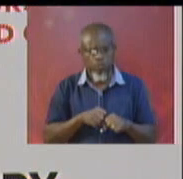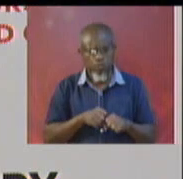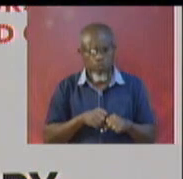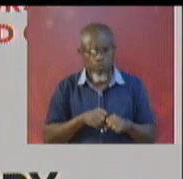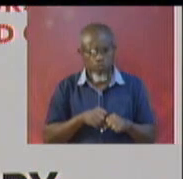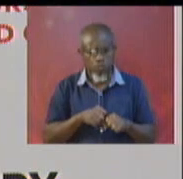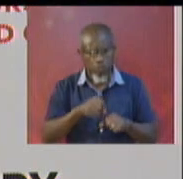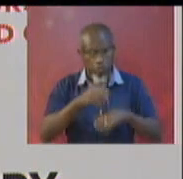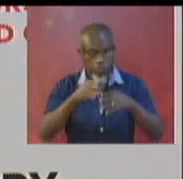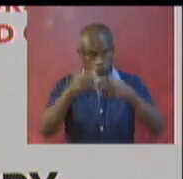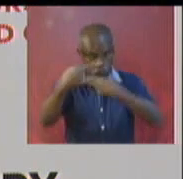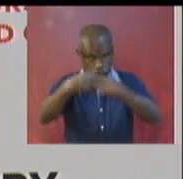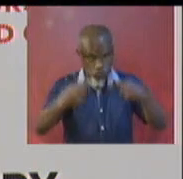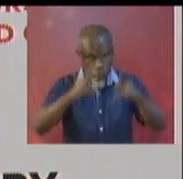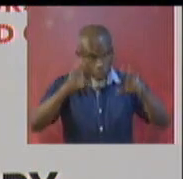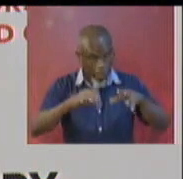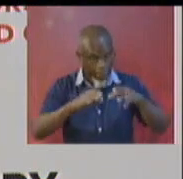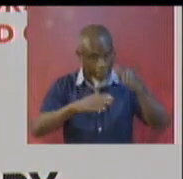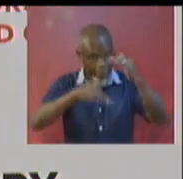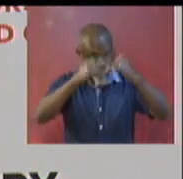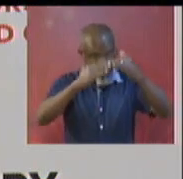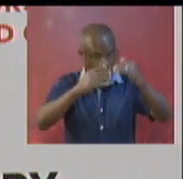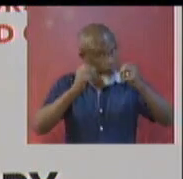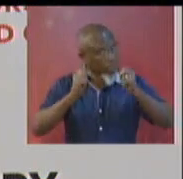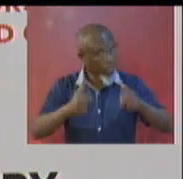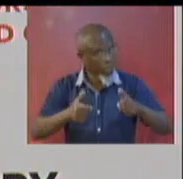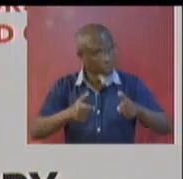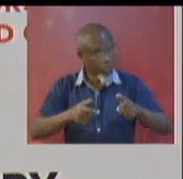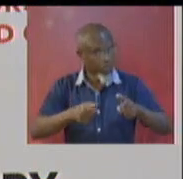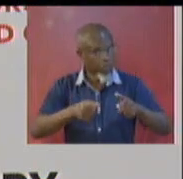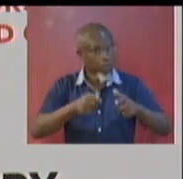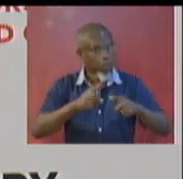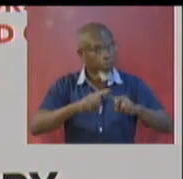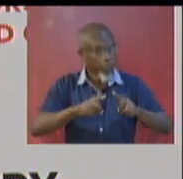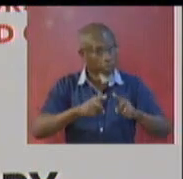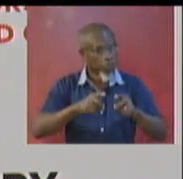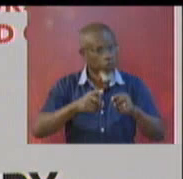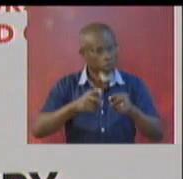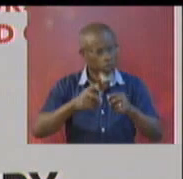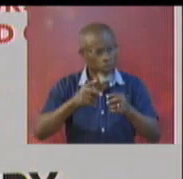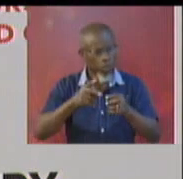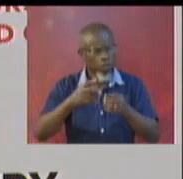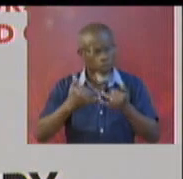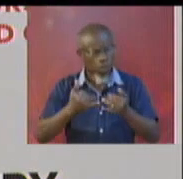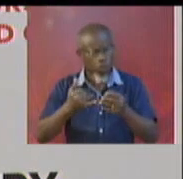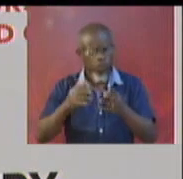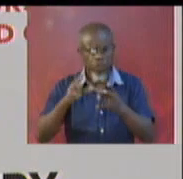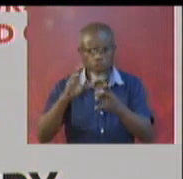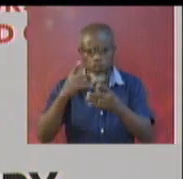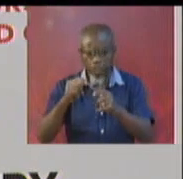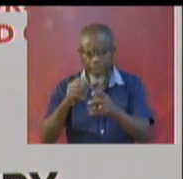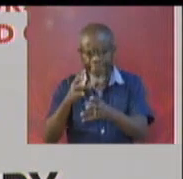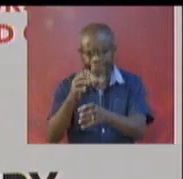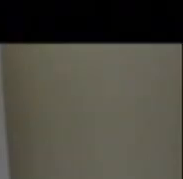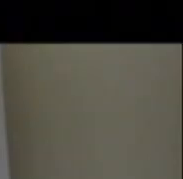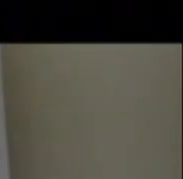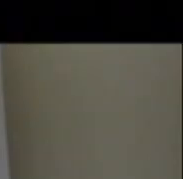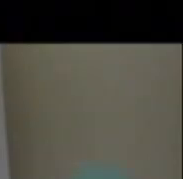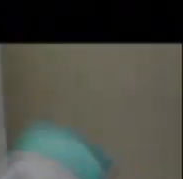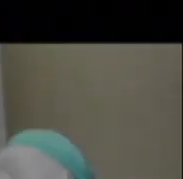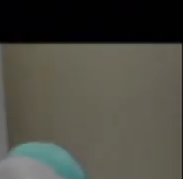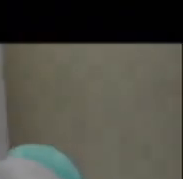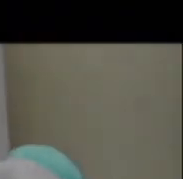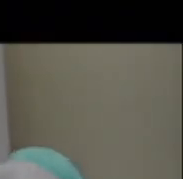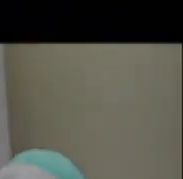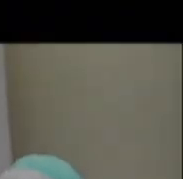quickly, and we will be ordering the standalone sub-zero freezers simultaneously. At this